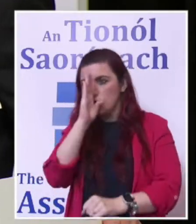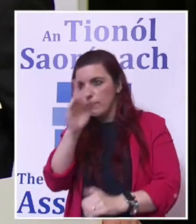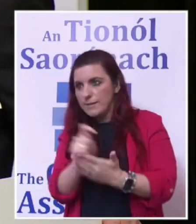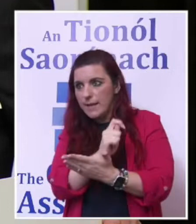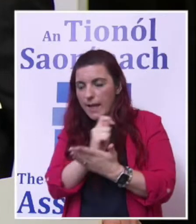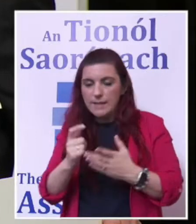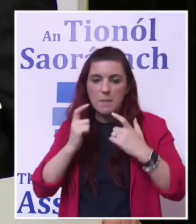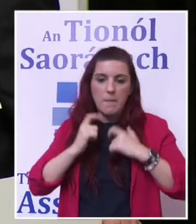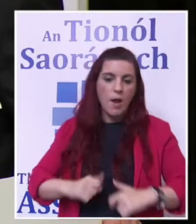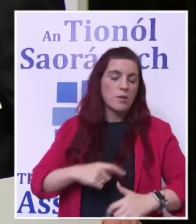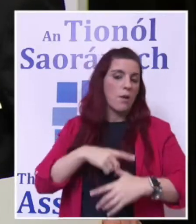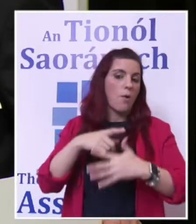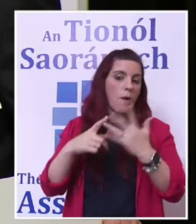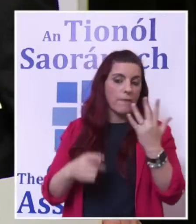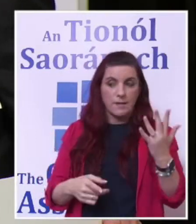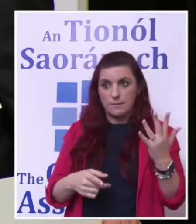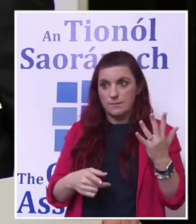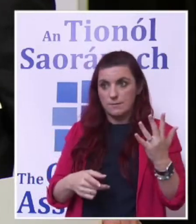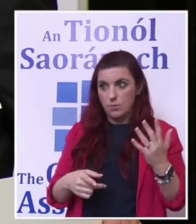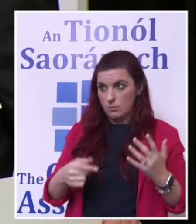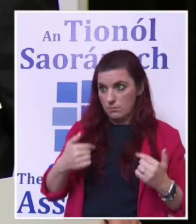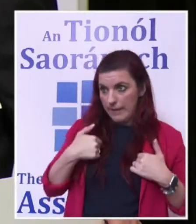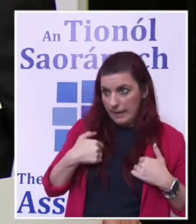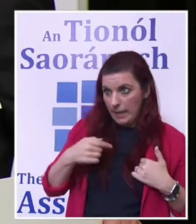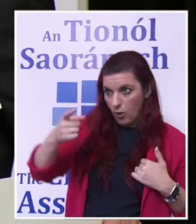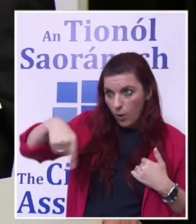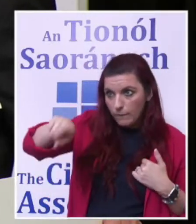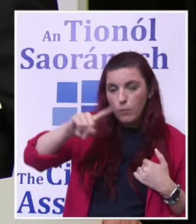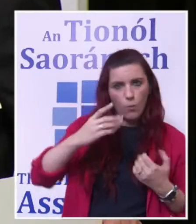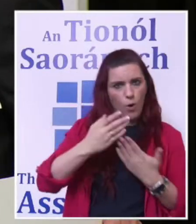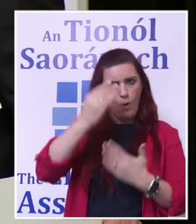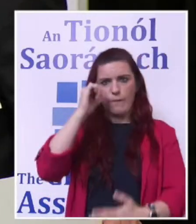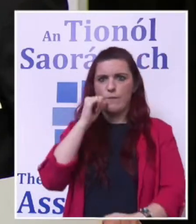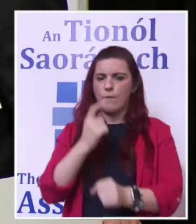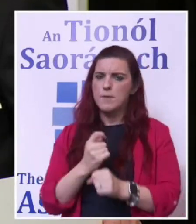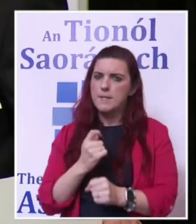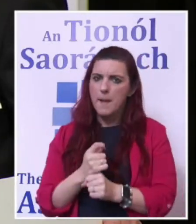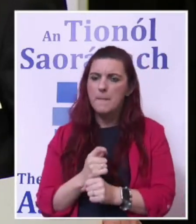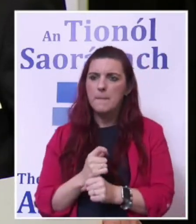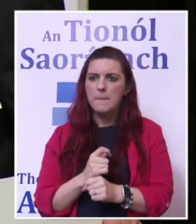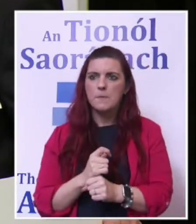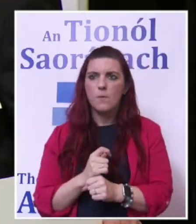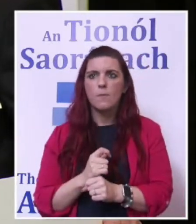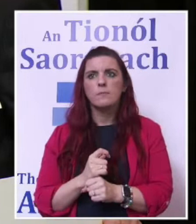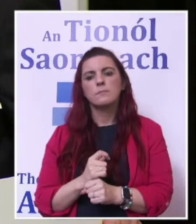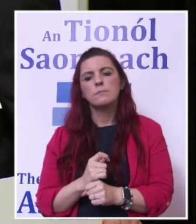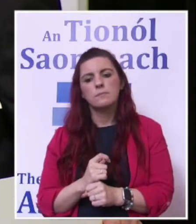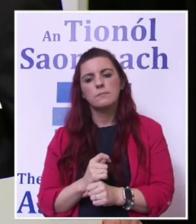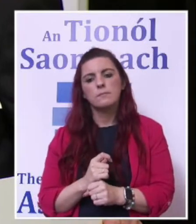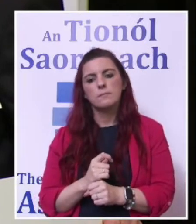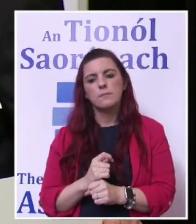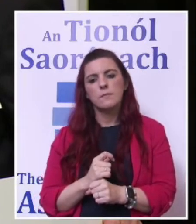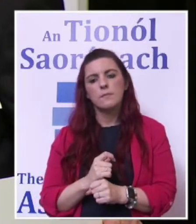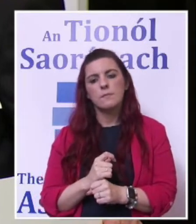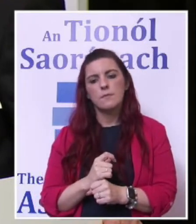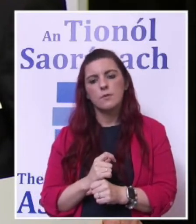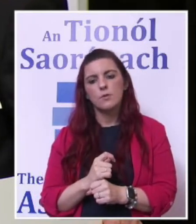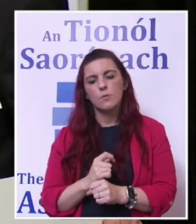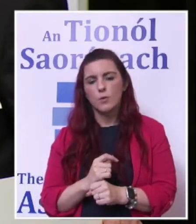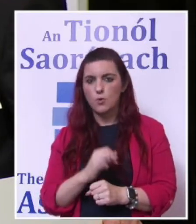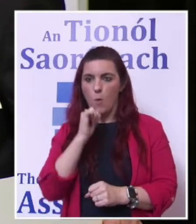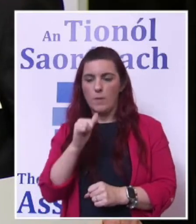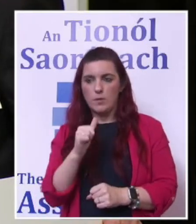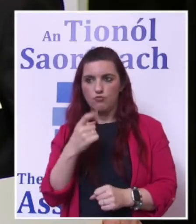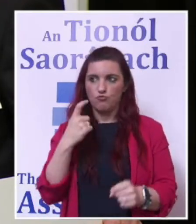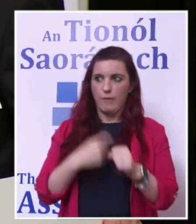things that myself and you are learning about for the very first time. And so don't be too hard on yourselves. When you